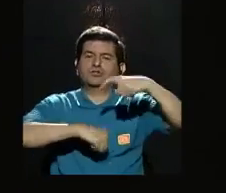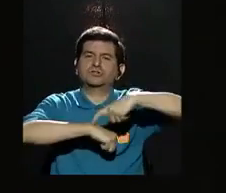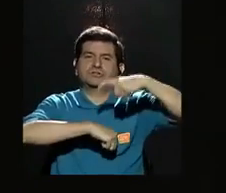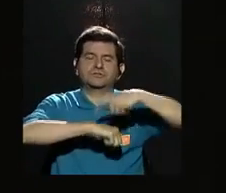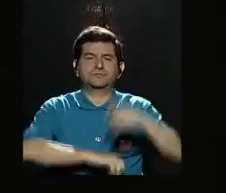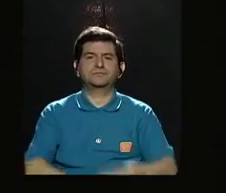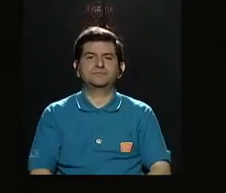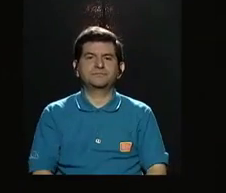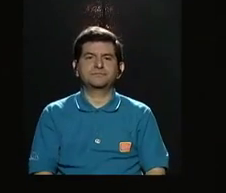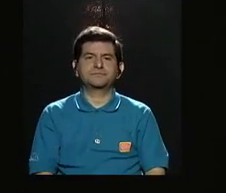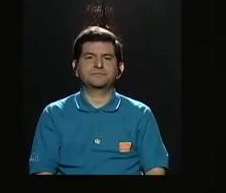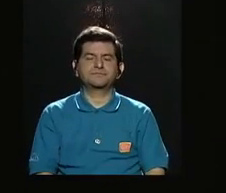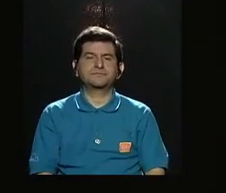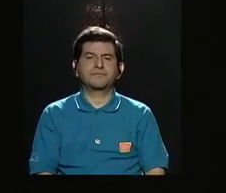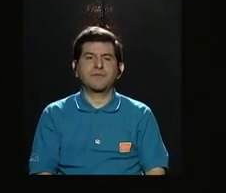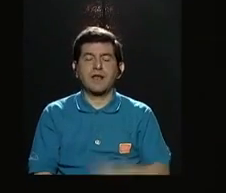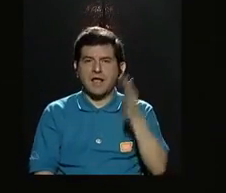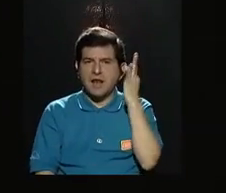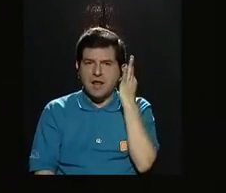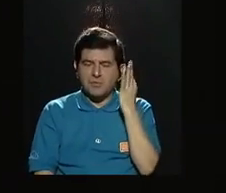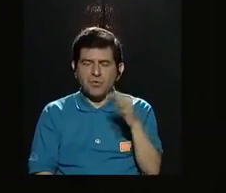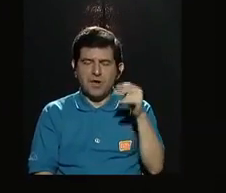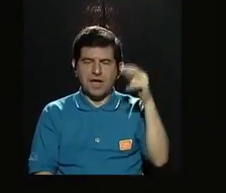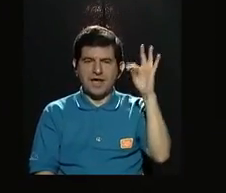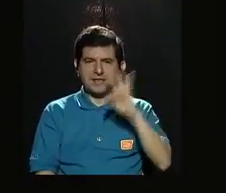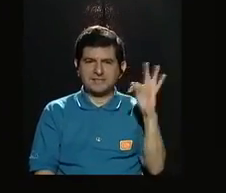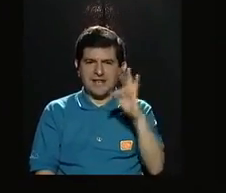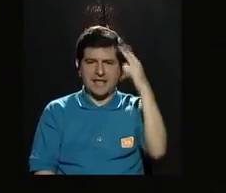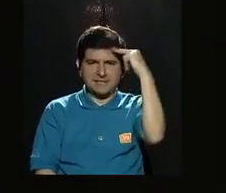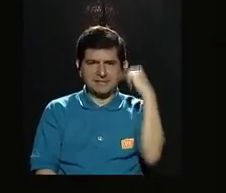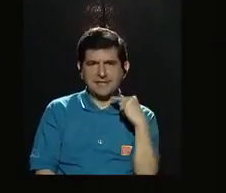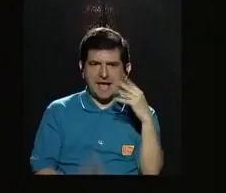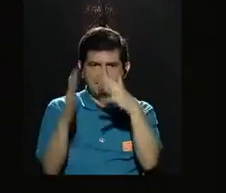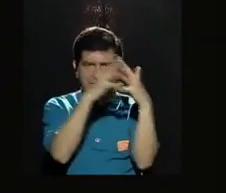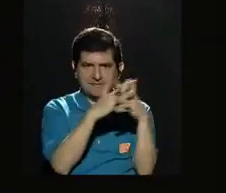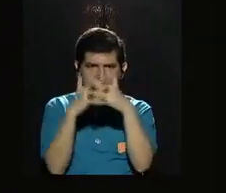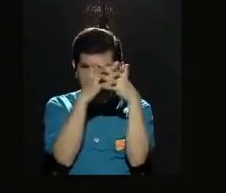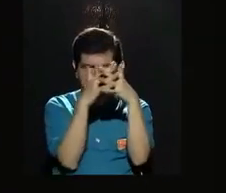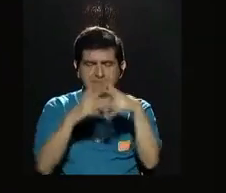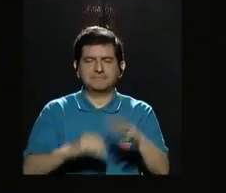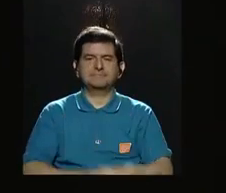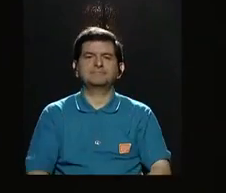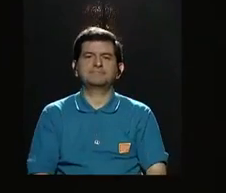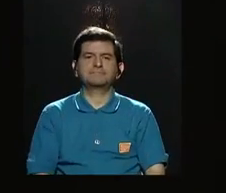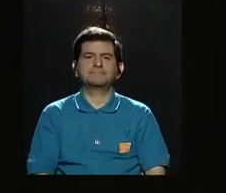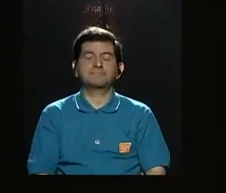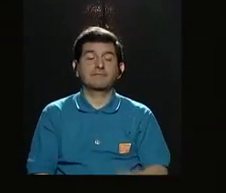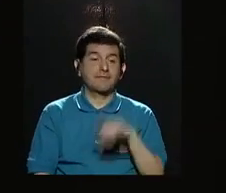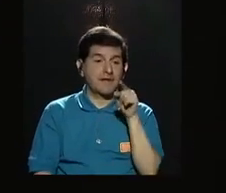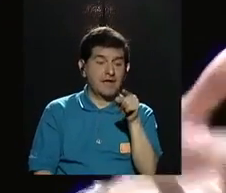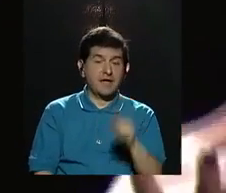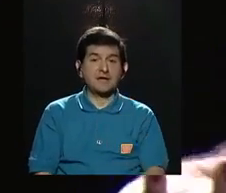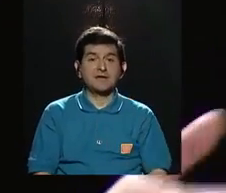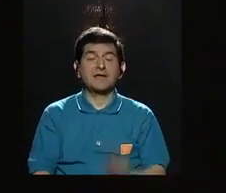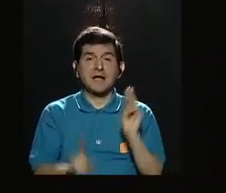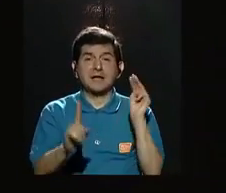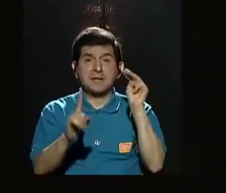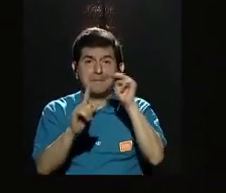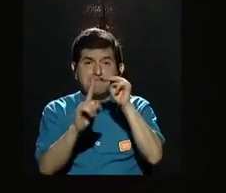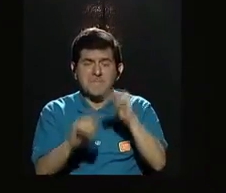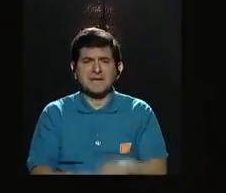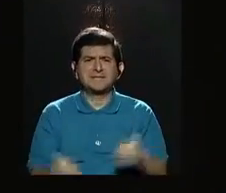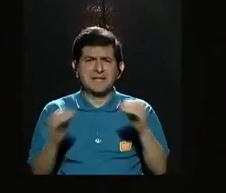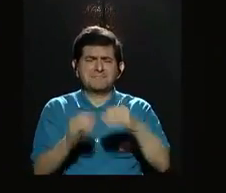Black trans women in the US, at least, are the most consistent targets of violence, of